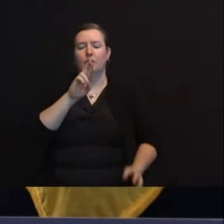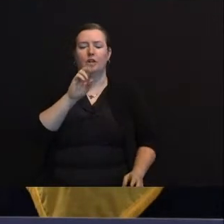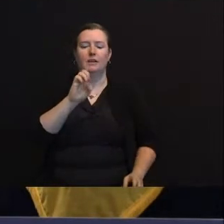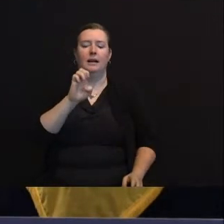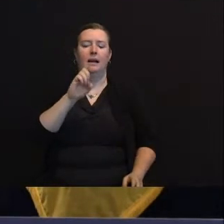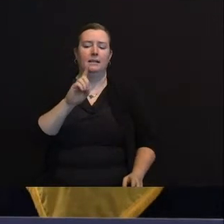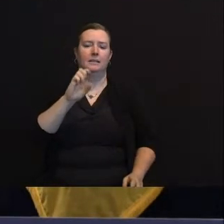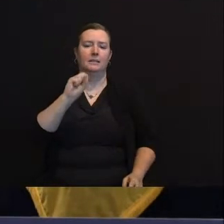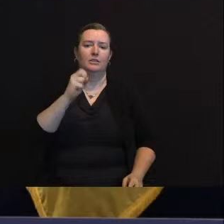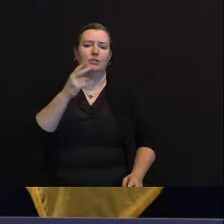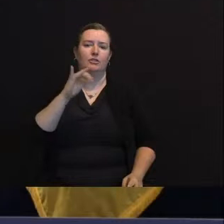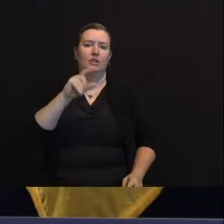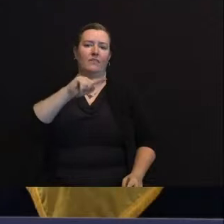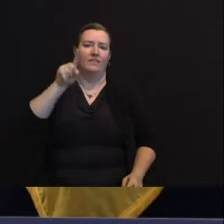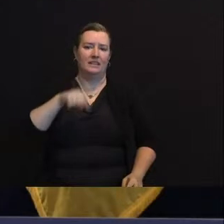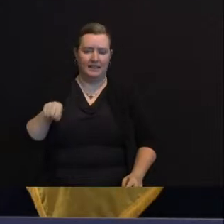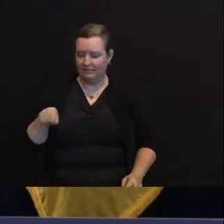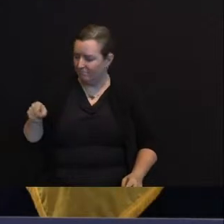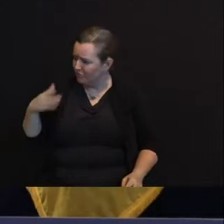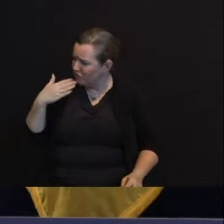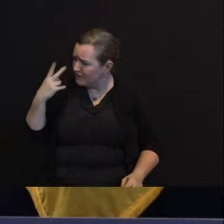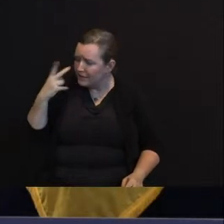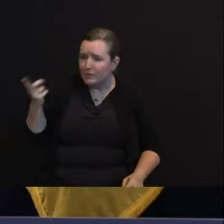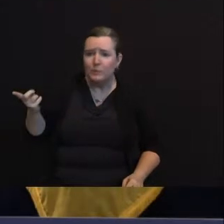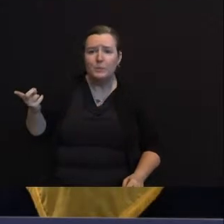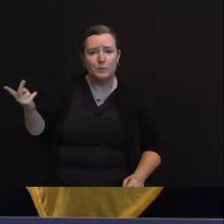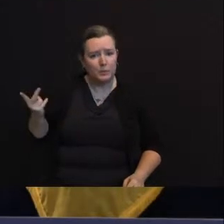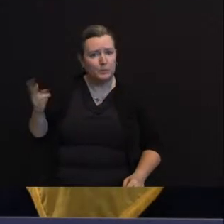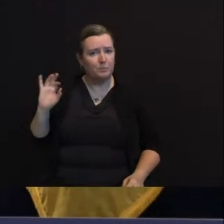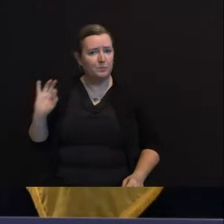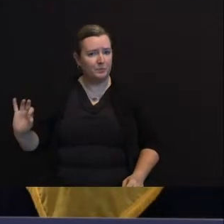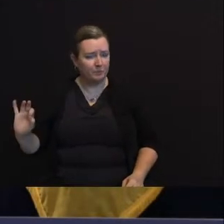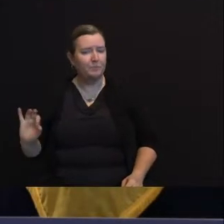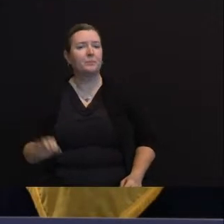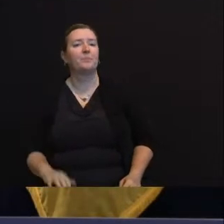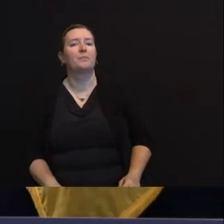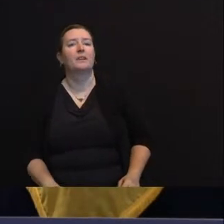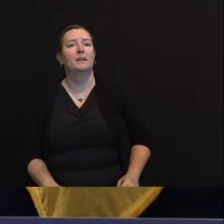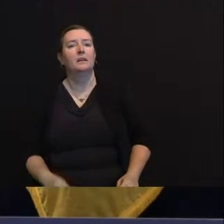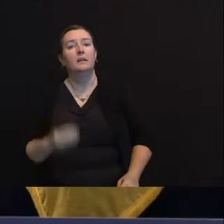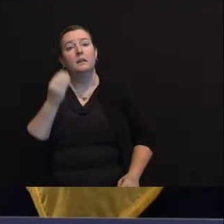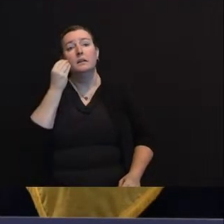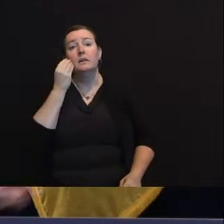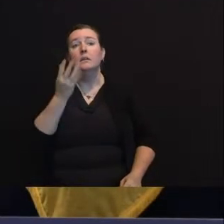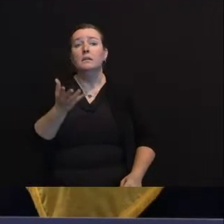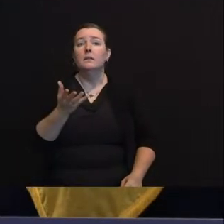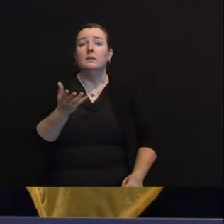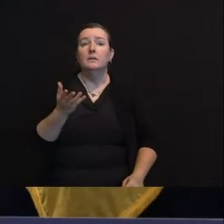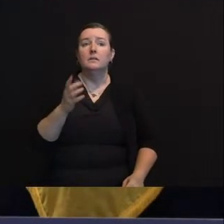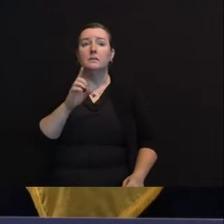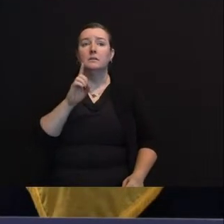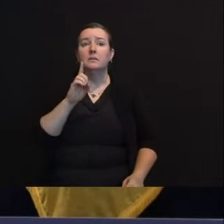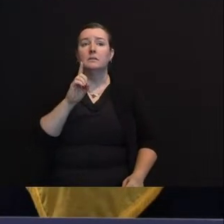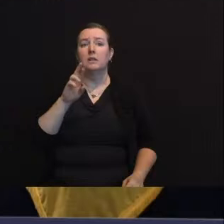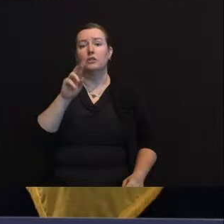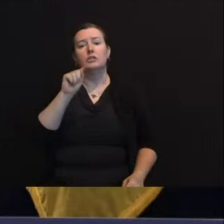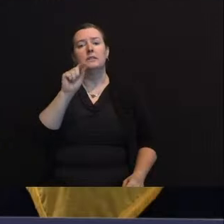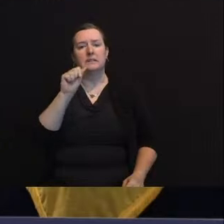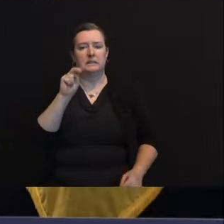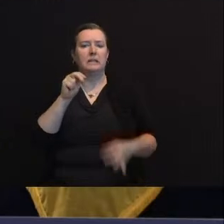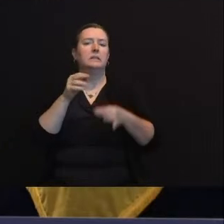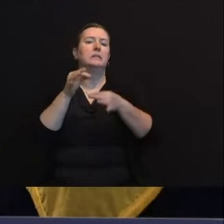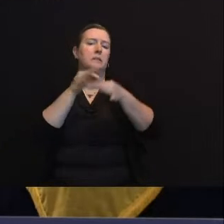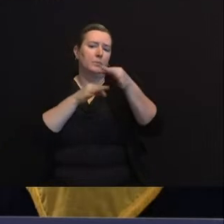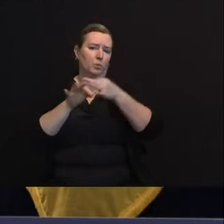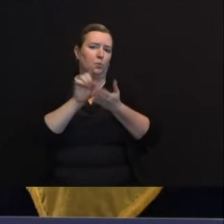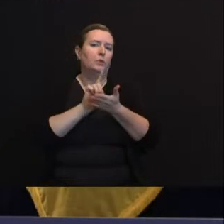great to have you. Again, Ed and Tina stepped in mightily over the past week or so. And to my left, the guy who needs no introduction, the